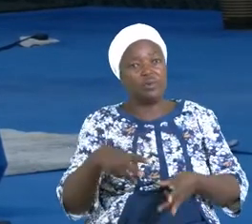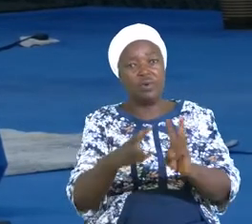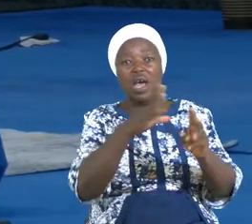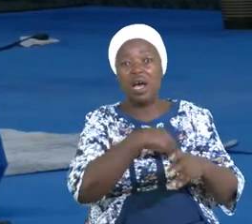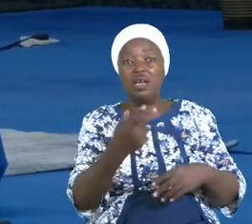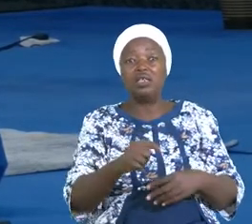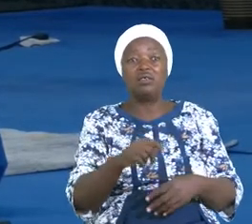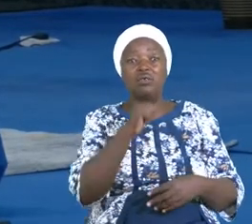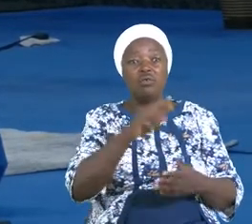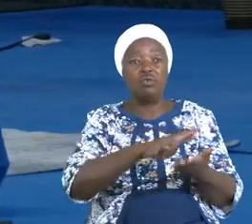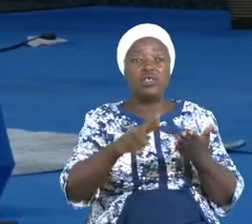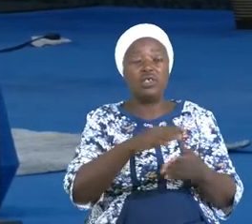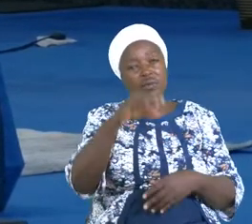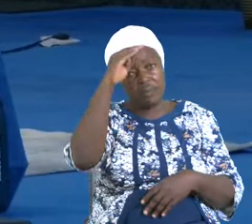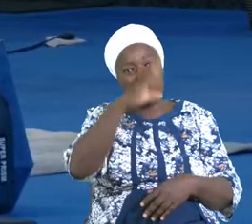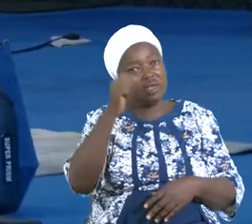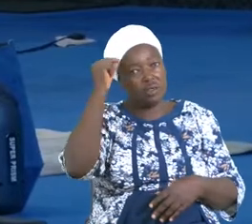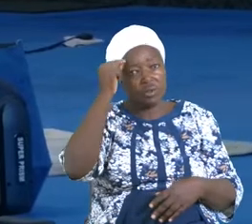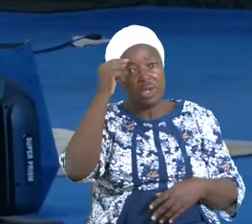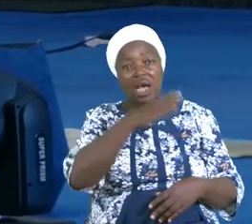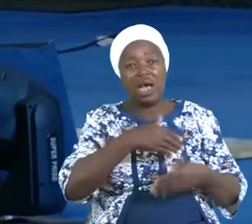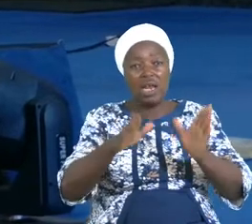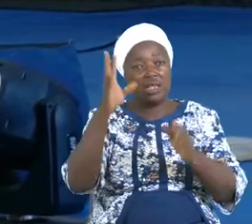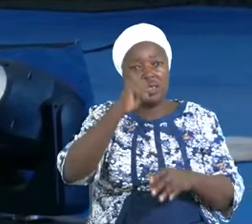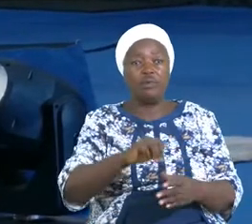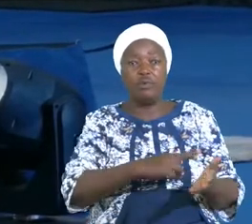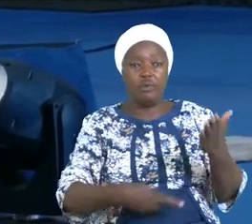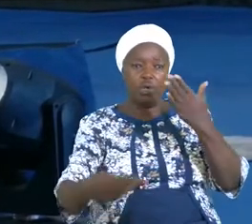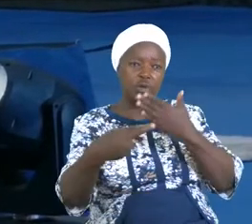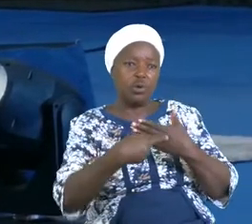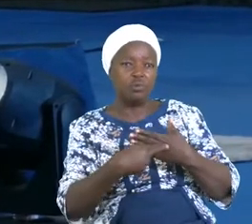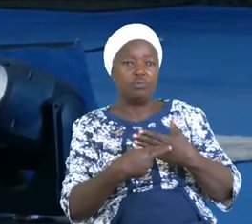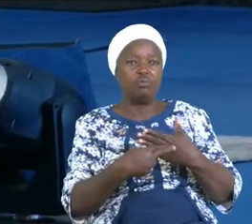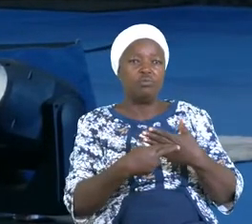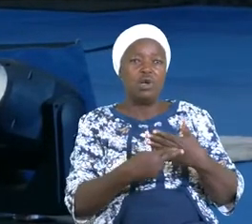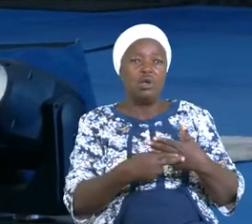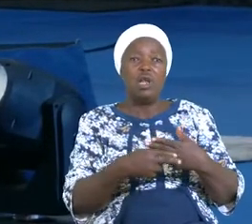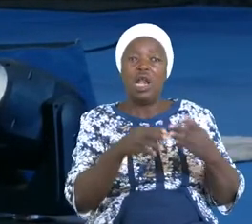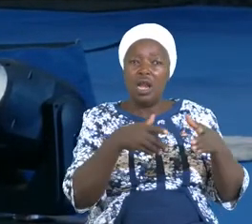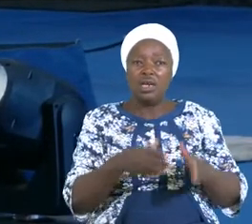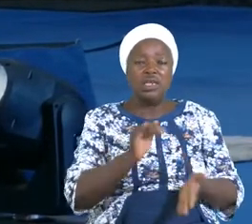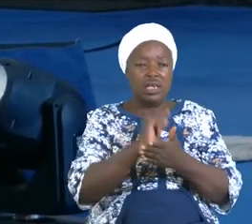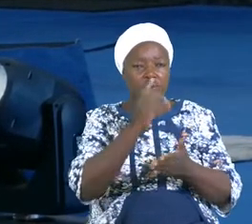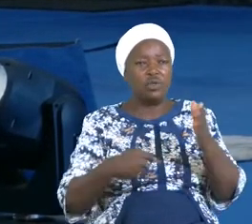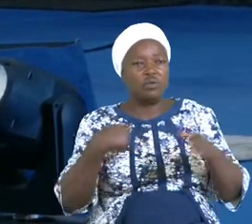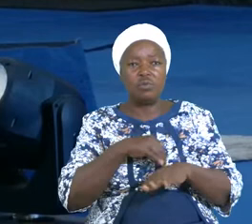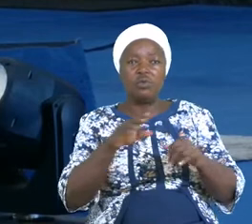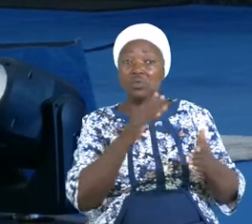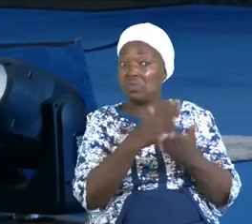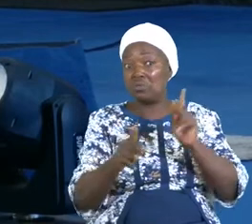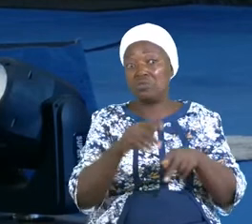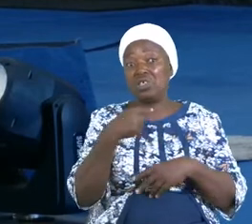his thoughts, and let him return. That's all you do. That's all you do. Some people say, how do I